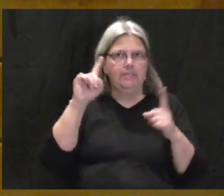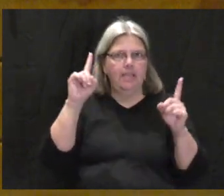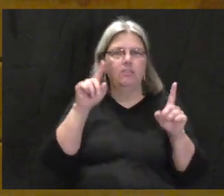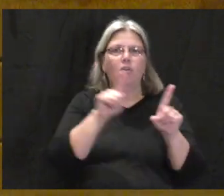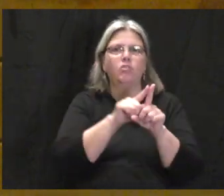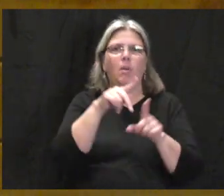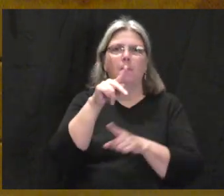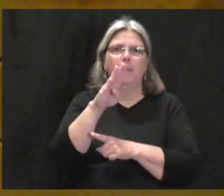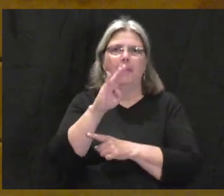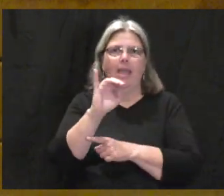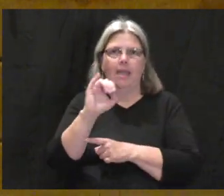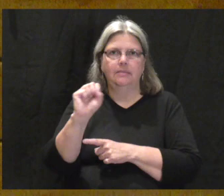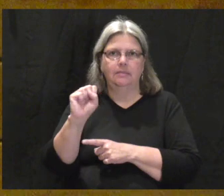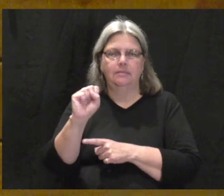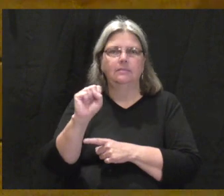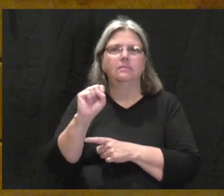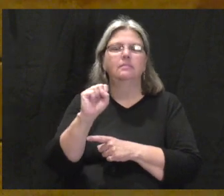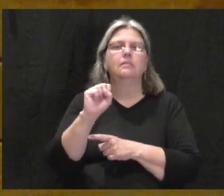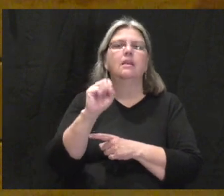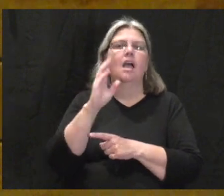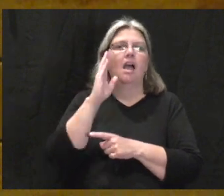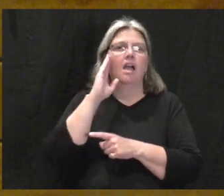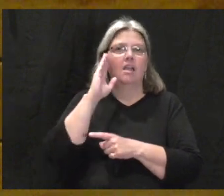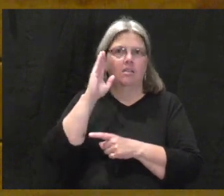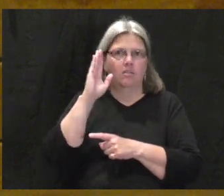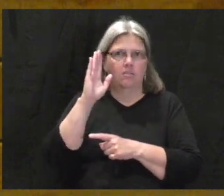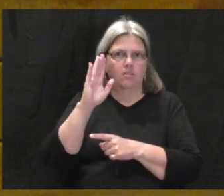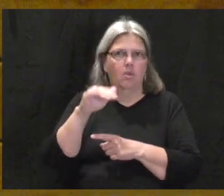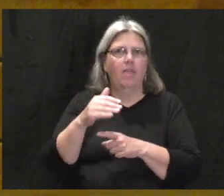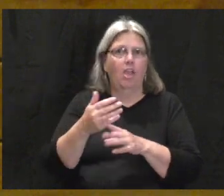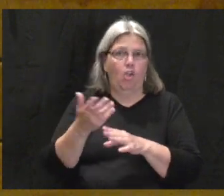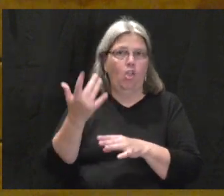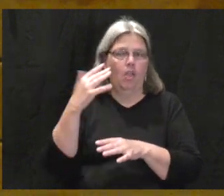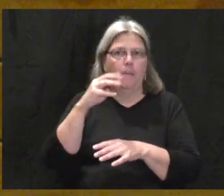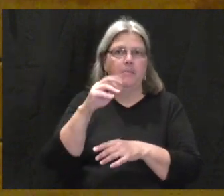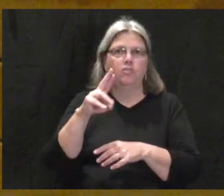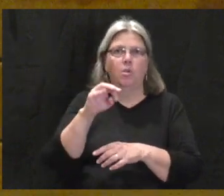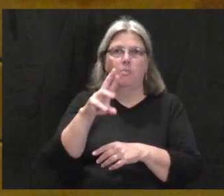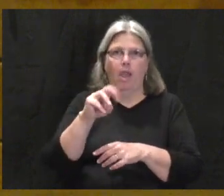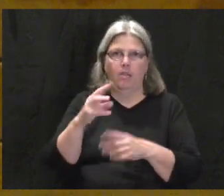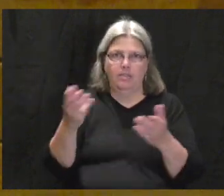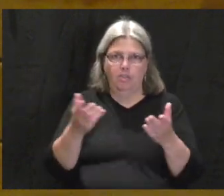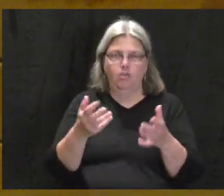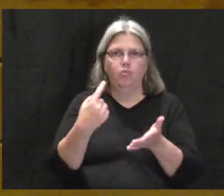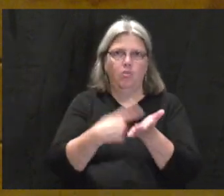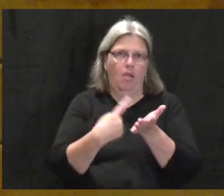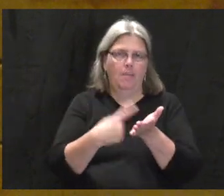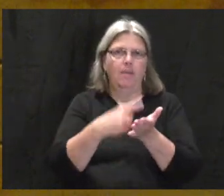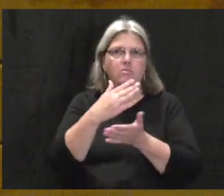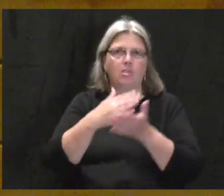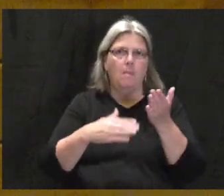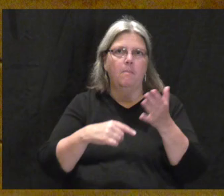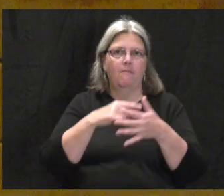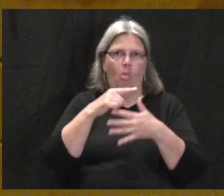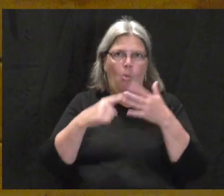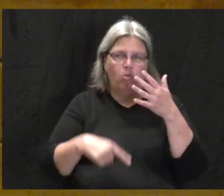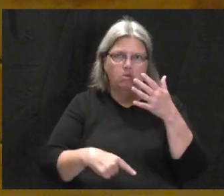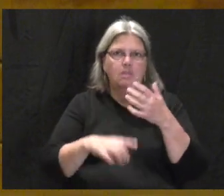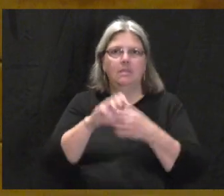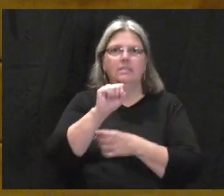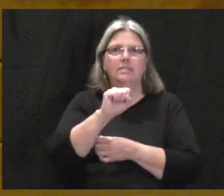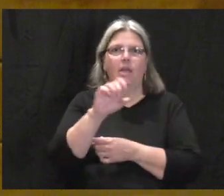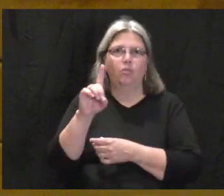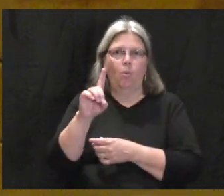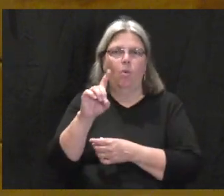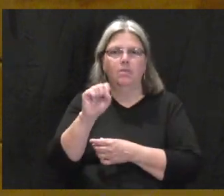and I know I said earlier, Mr. Brown's here to talk about some of those things at South Oil Middle School,